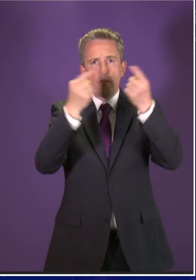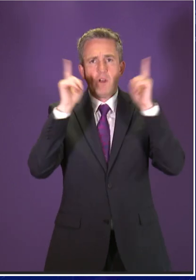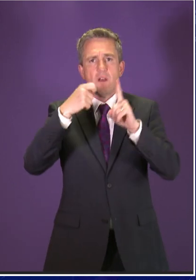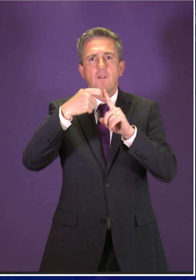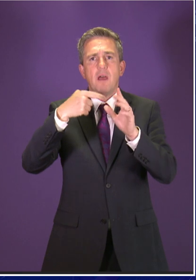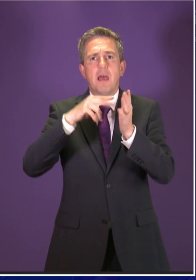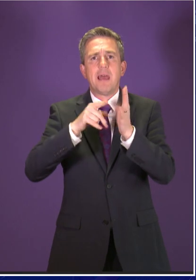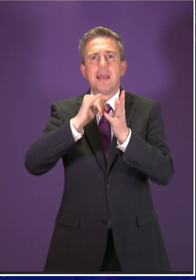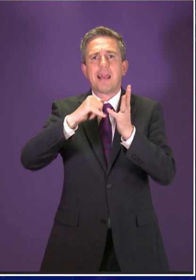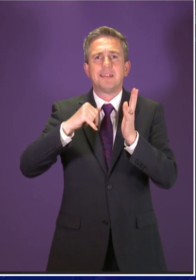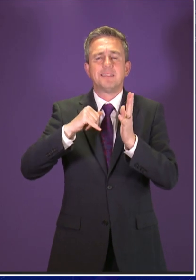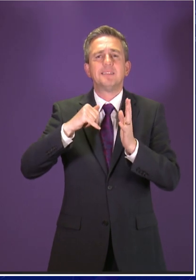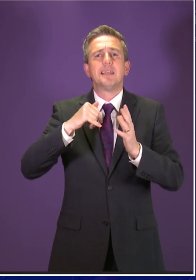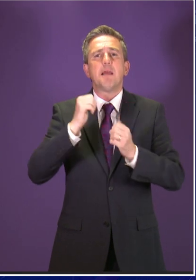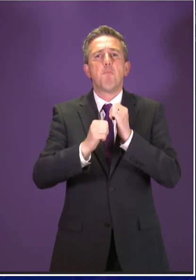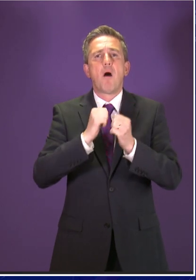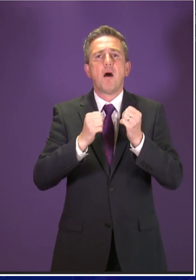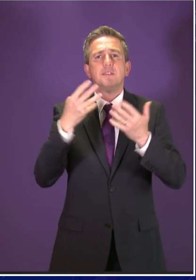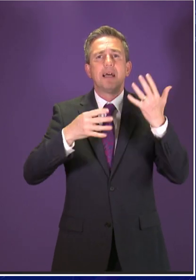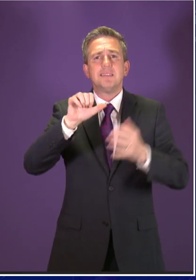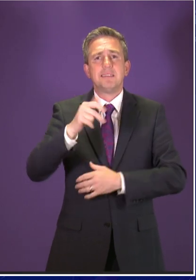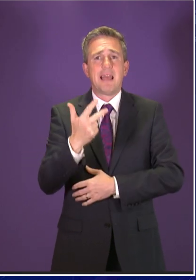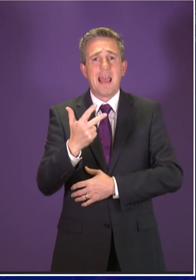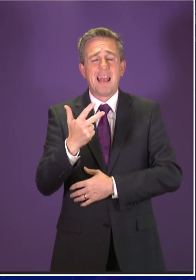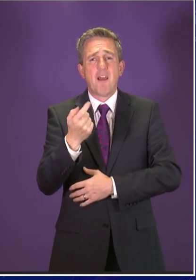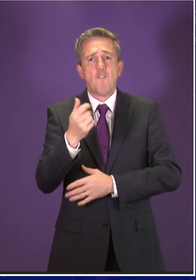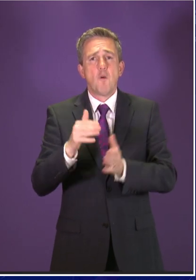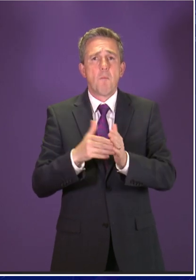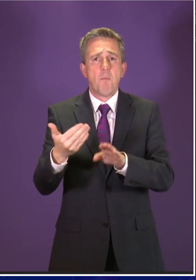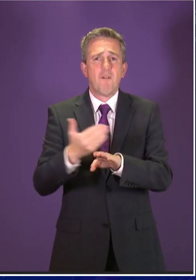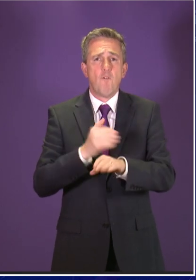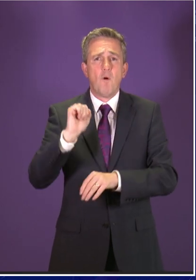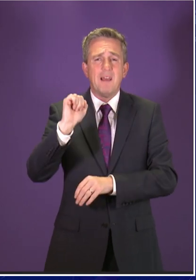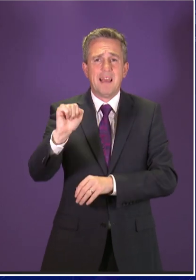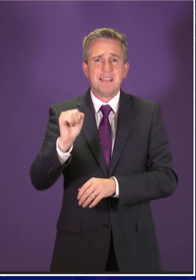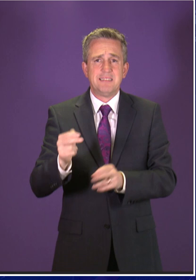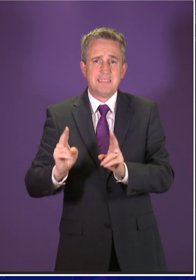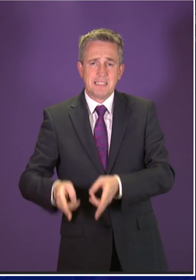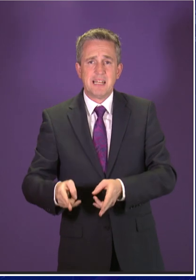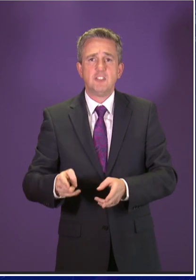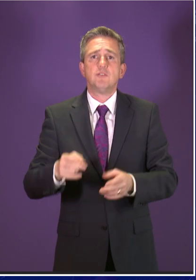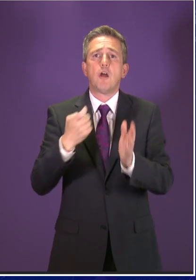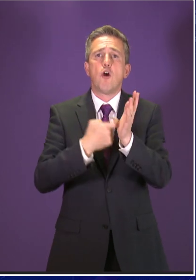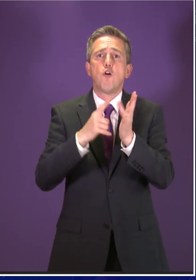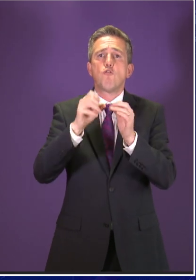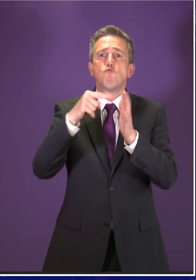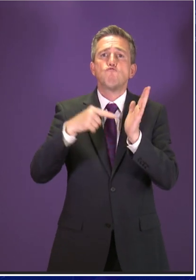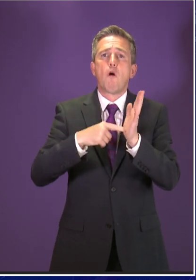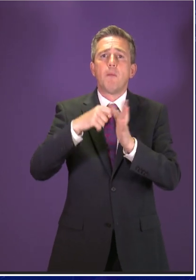in March 1968, a few months before his tragic assassination, Robert Kennedy said